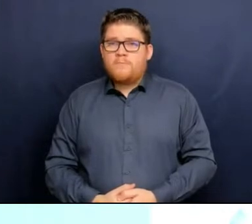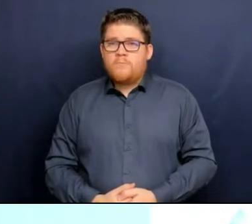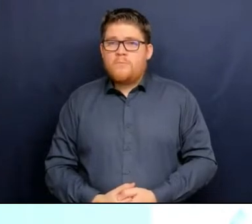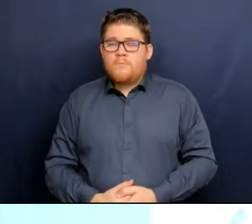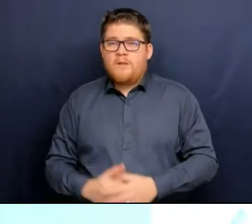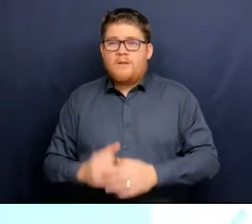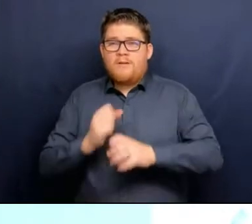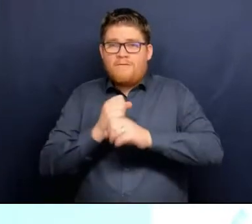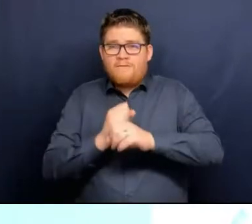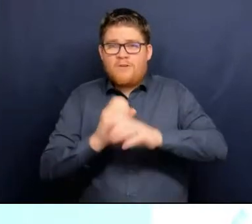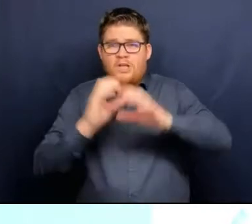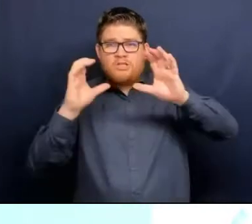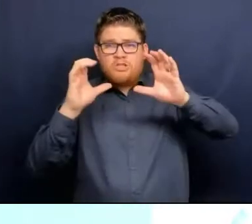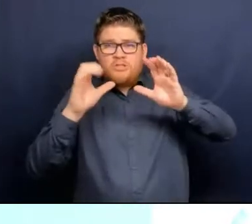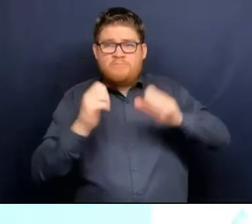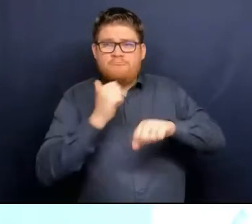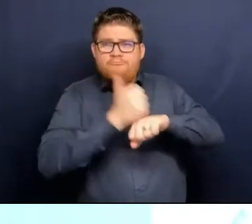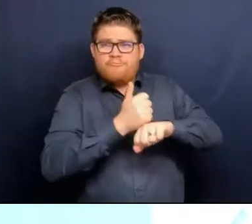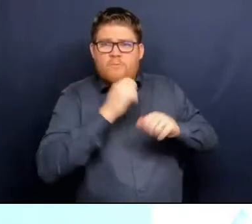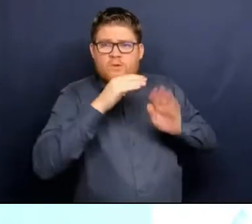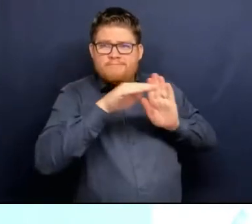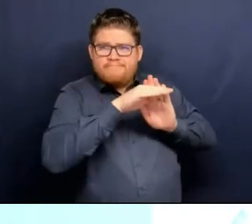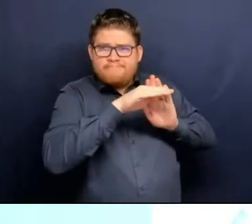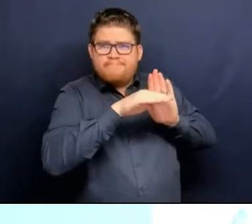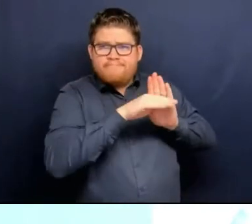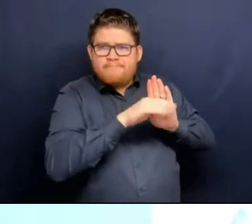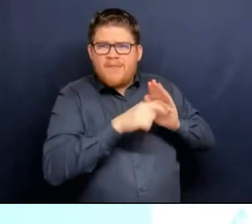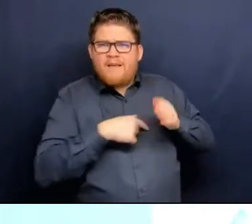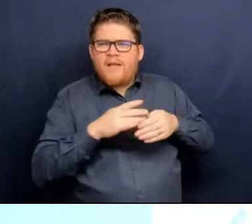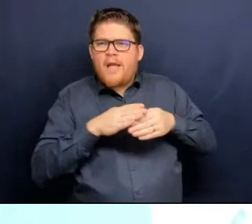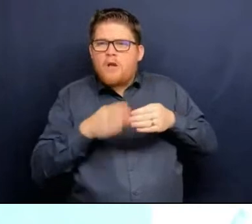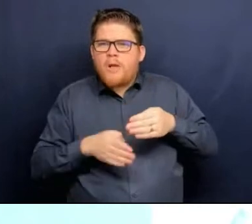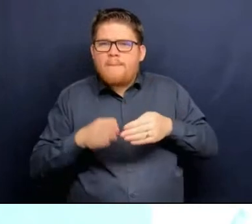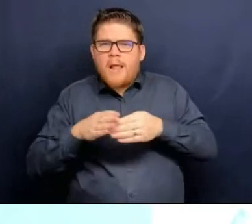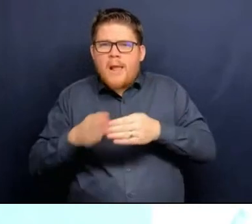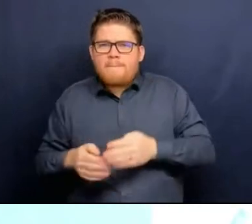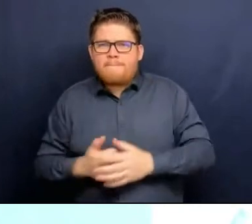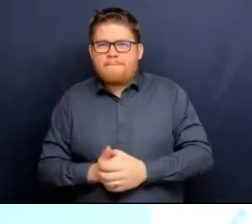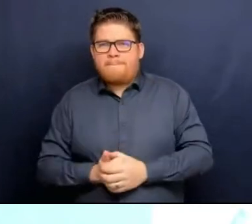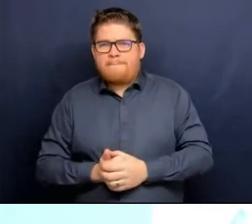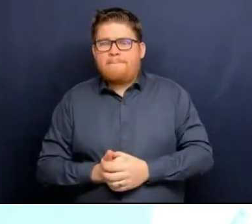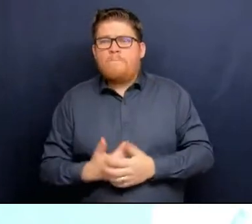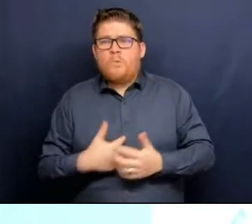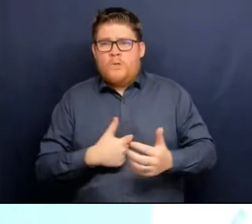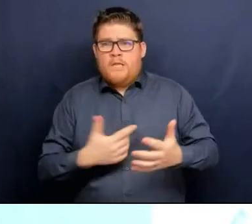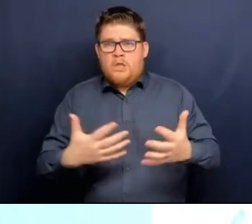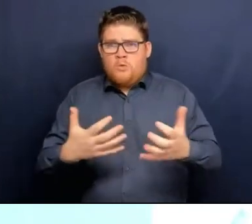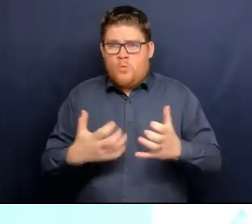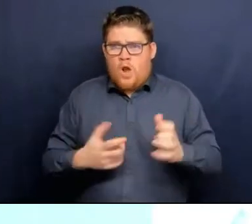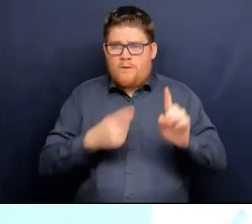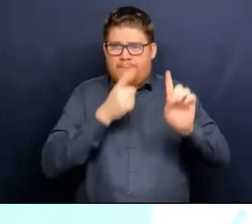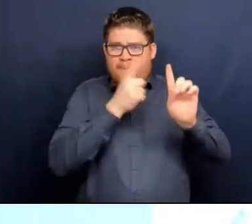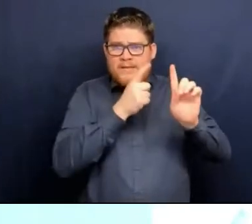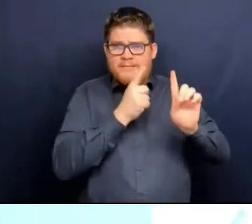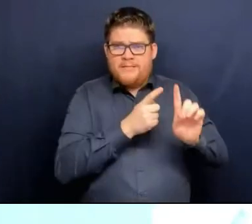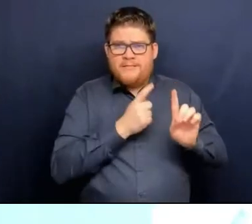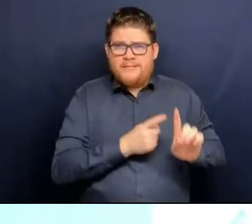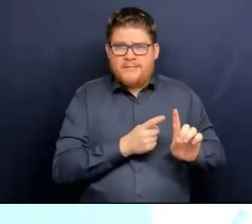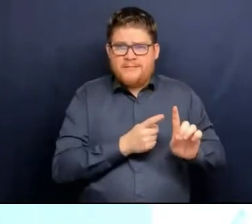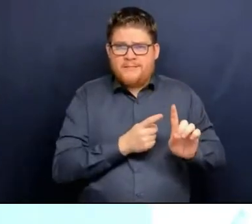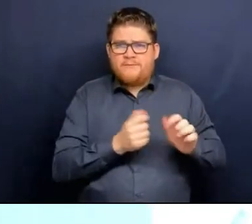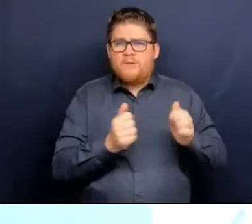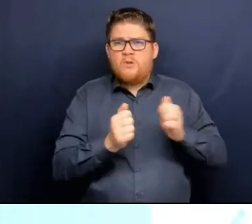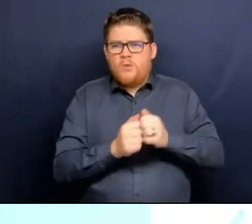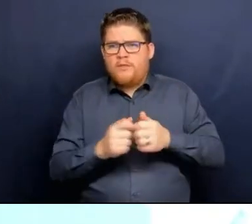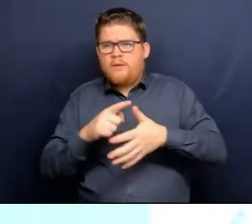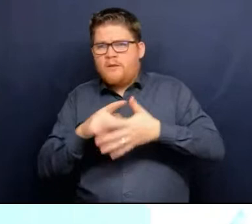have, here's where we want to be as outcomes, and then we have specific measures to try to get there. So when you use the word